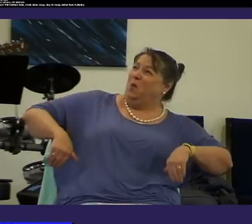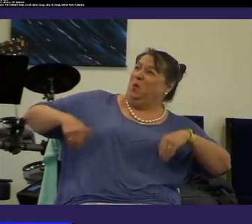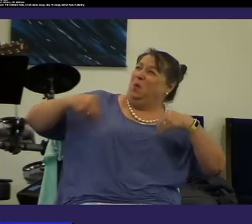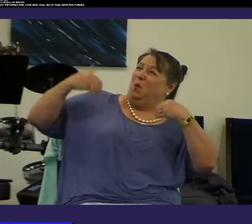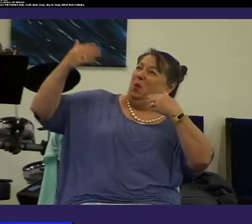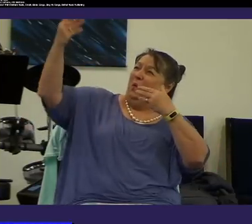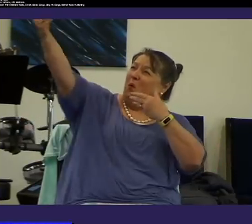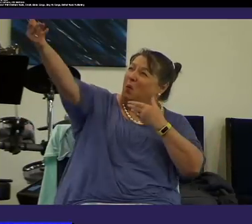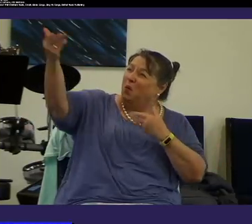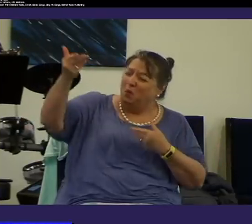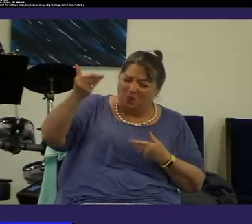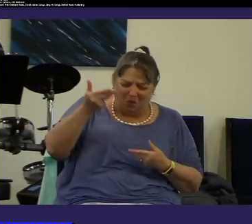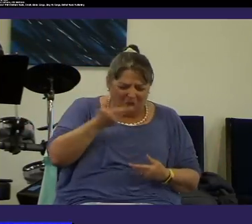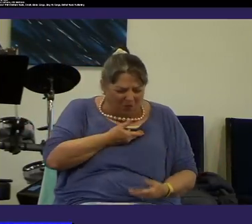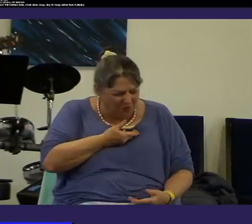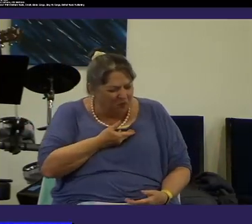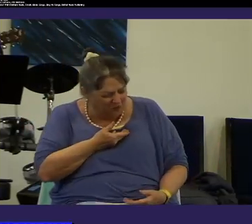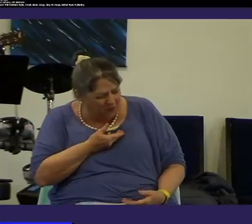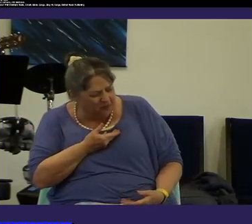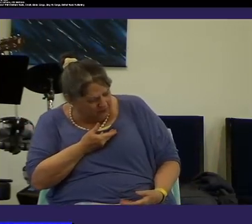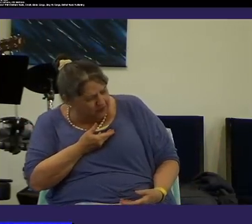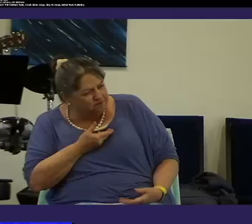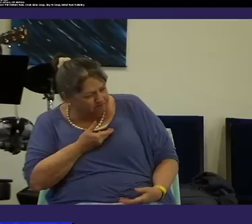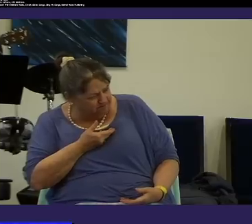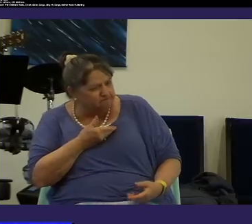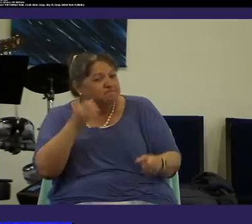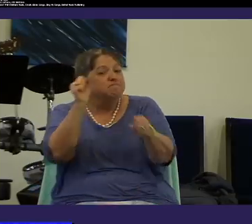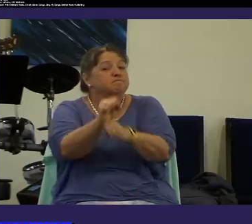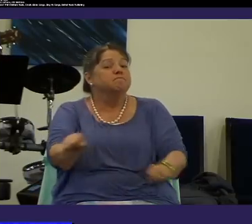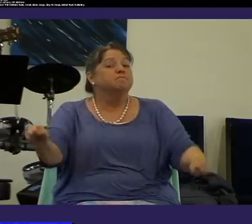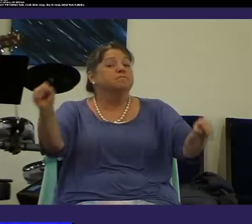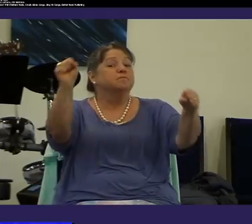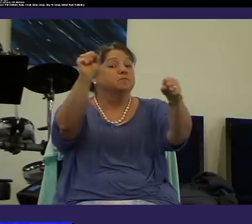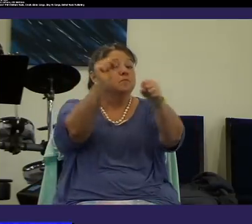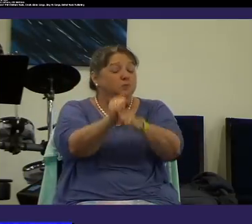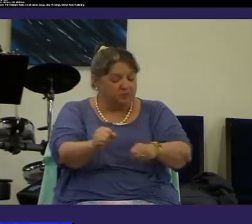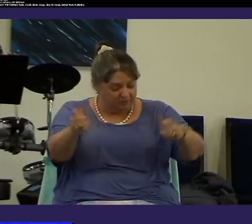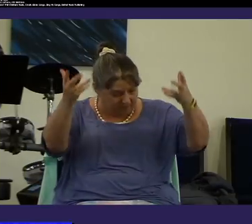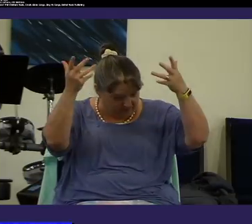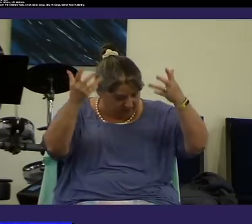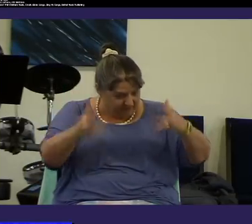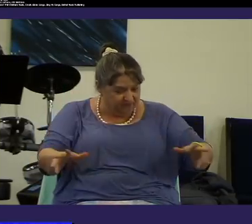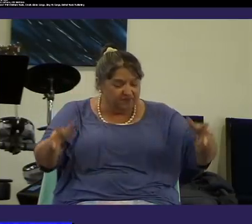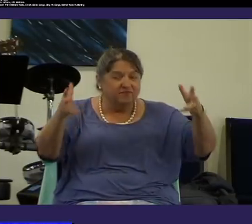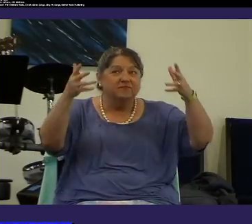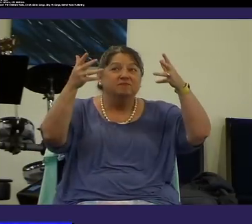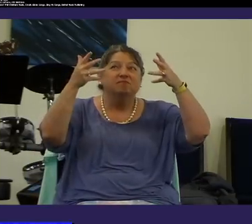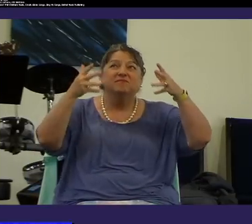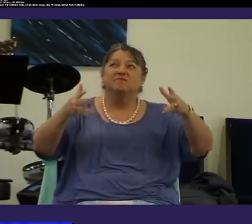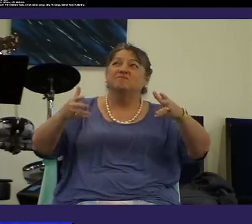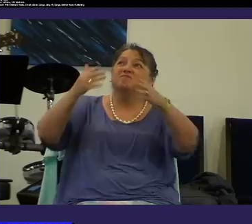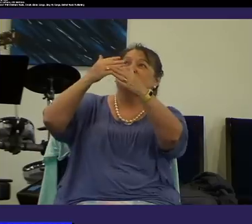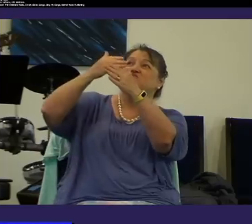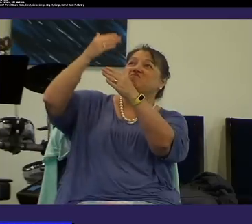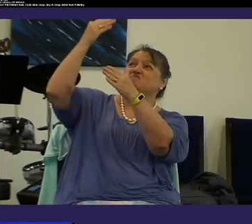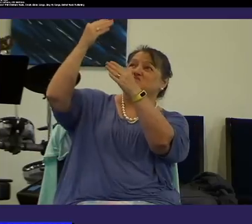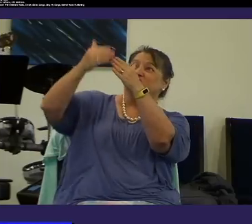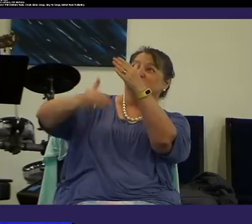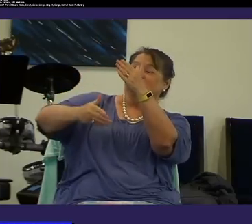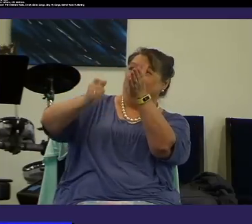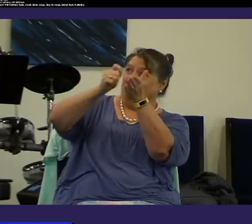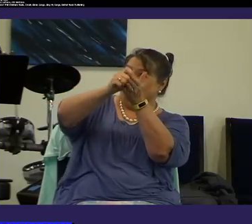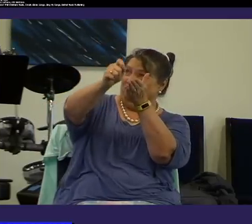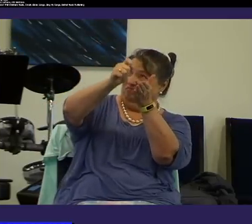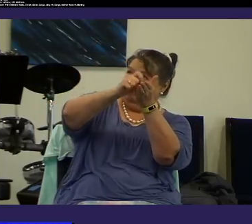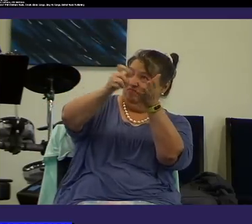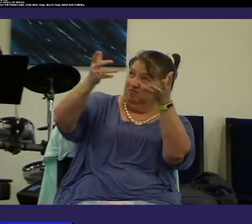shadows of my soul. The work is finished,